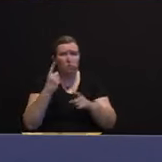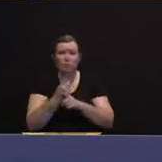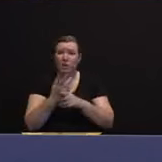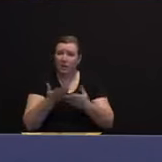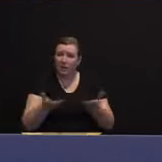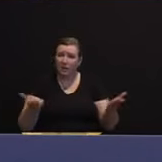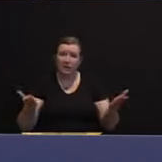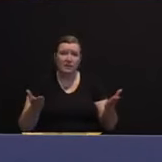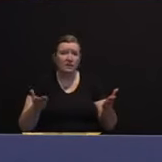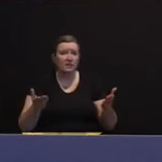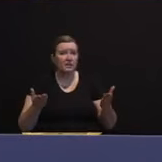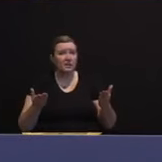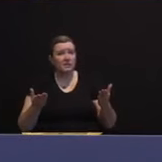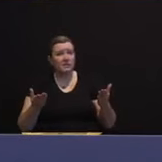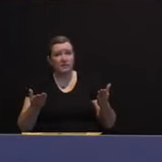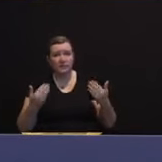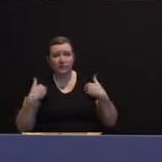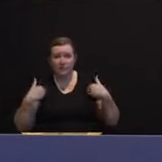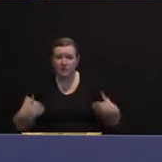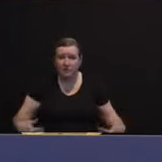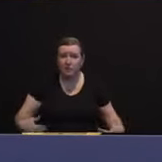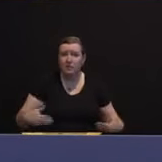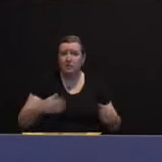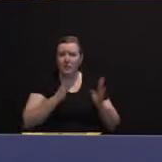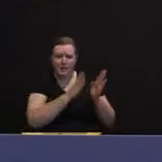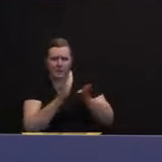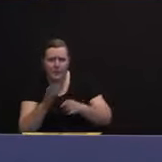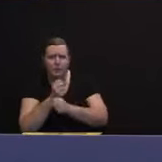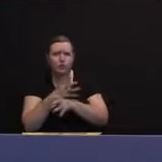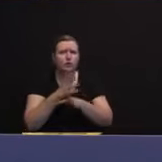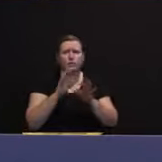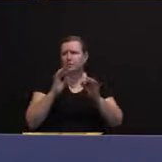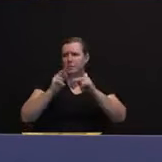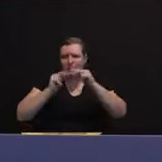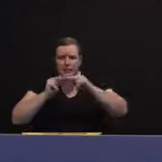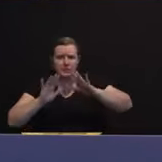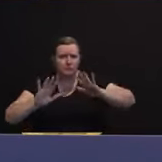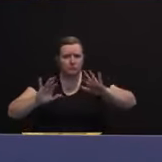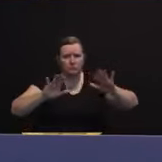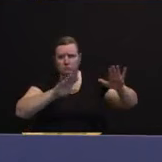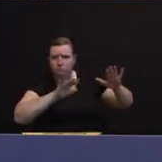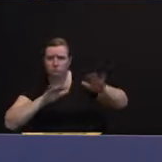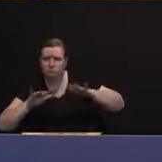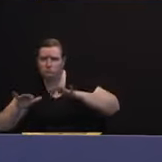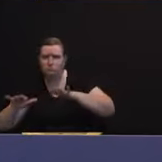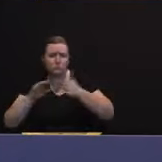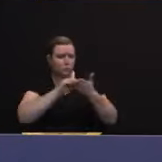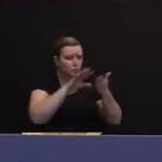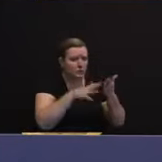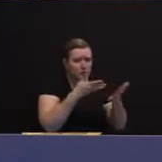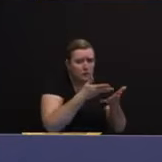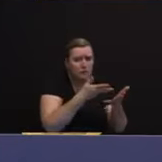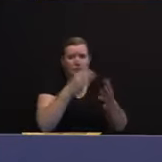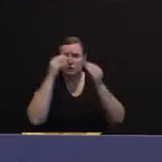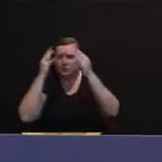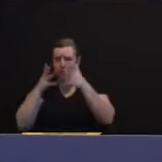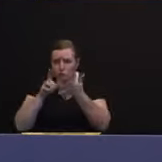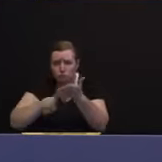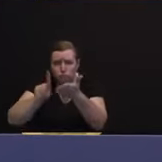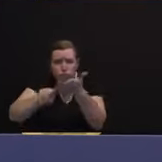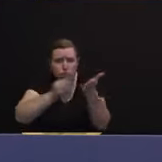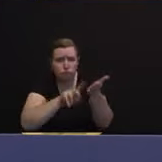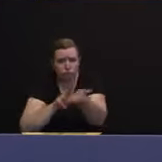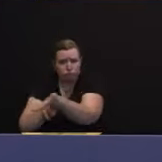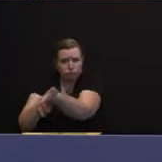physical plant and the way that the students and educators and administrators are behaving alike. We know